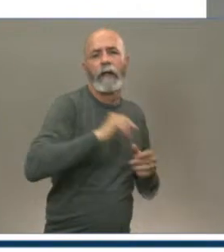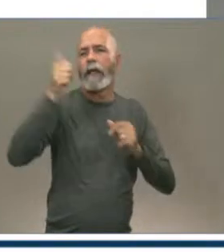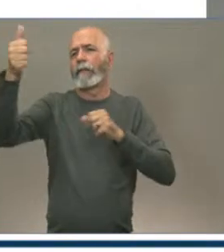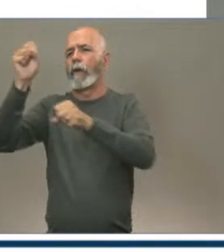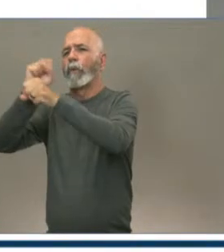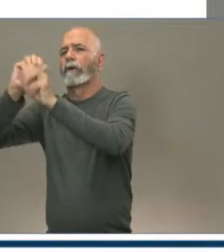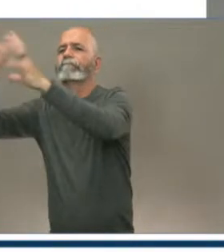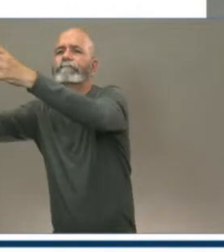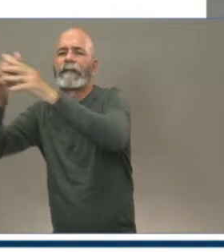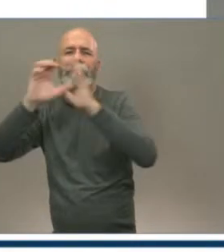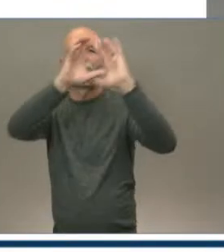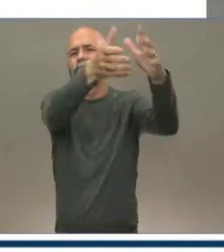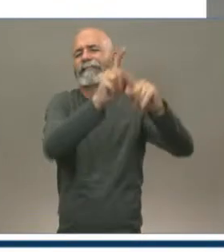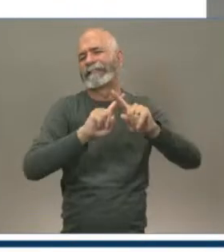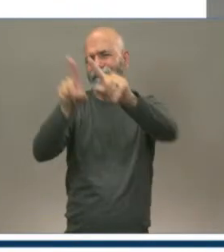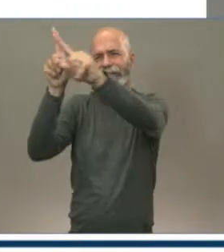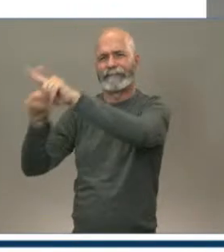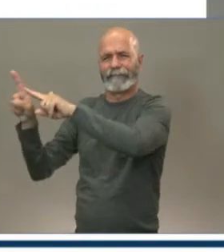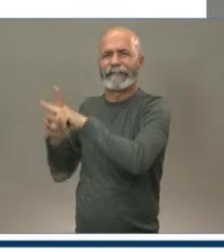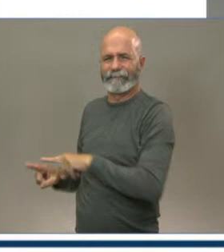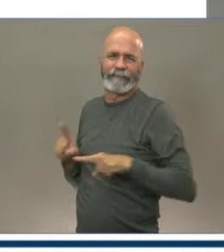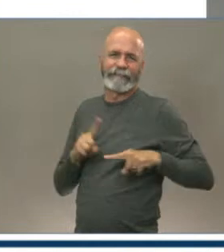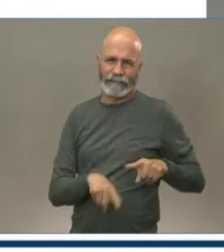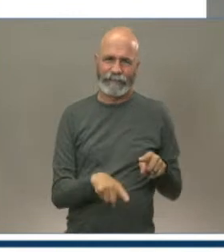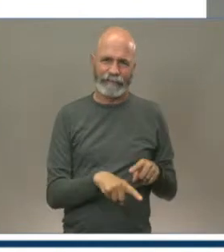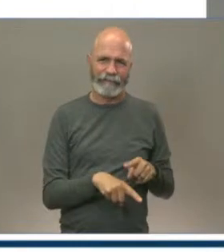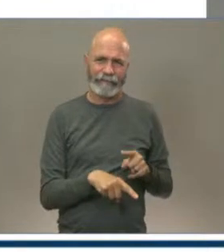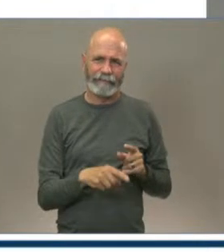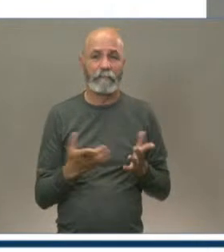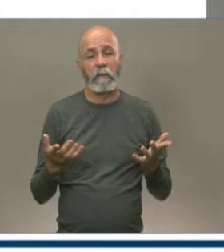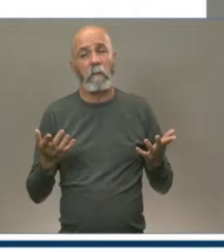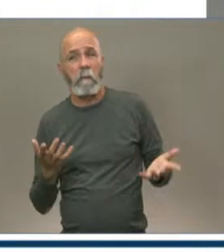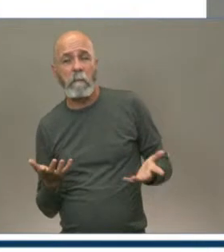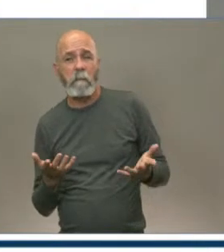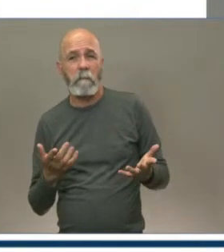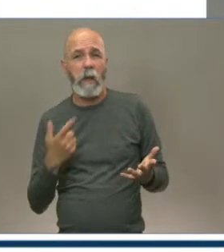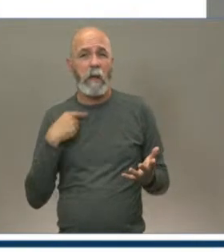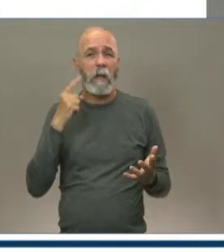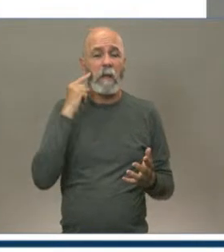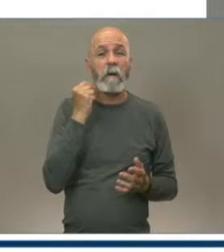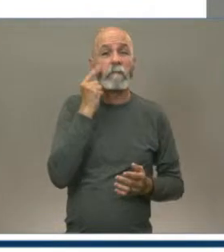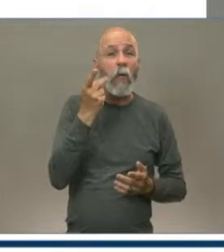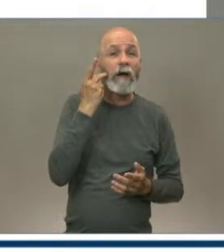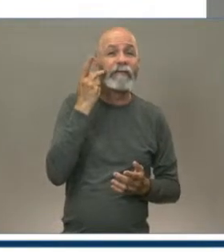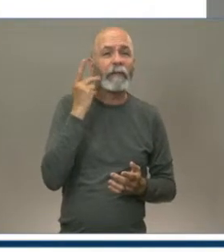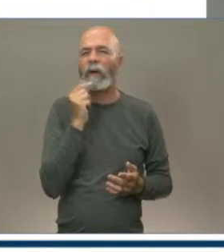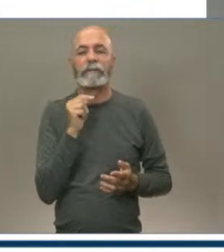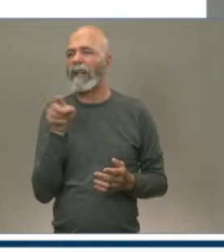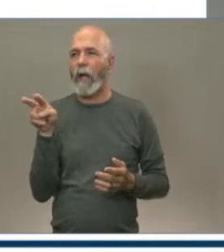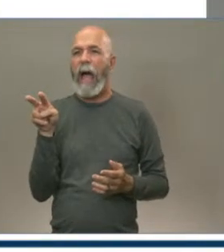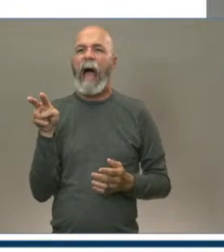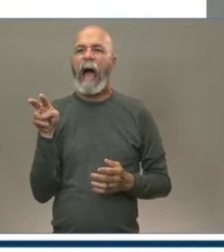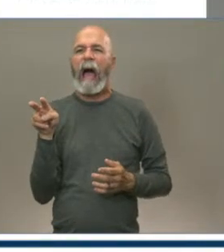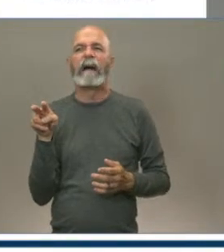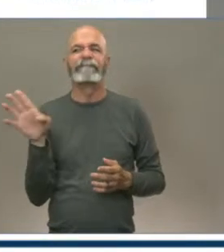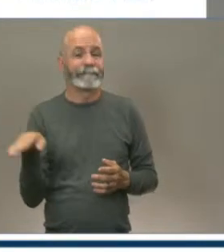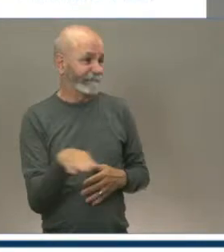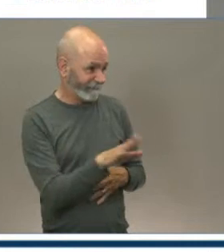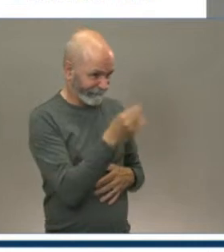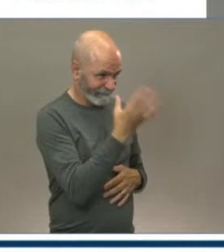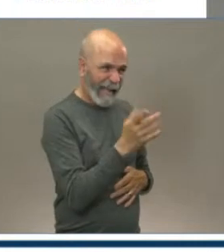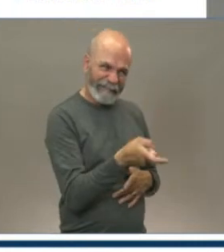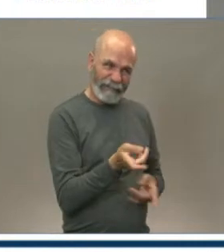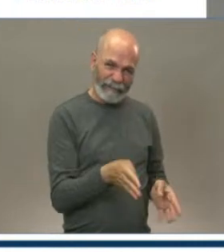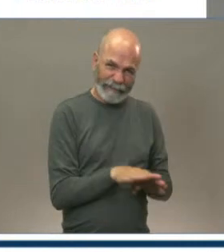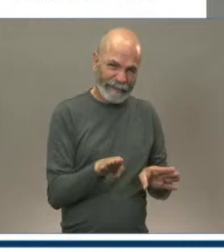separately. So we may make conclusions about one part of the shipyard, which are different from our conclusions